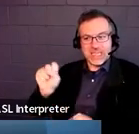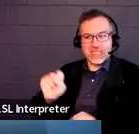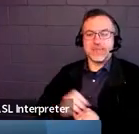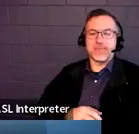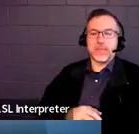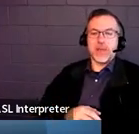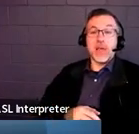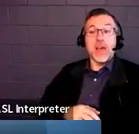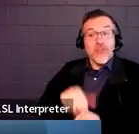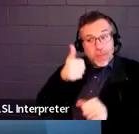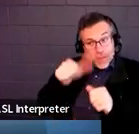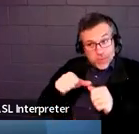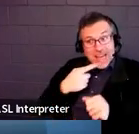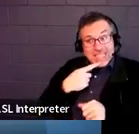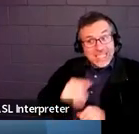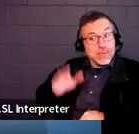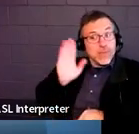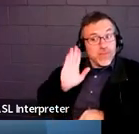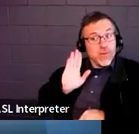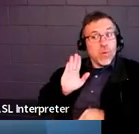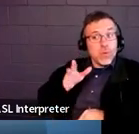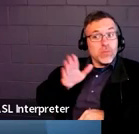used to have parent consent.